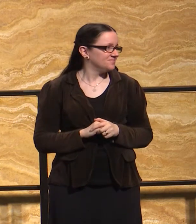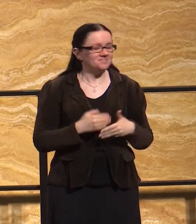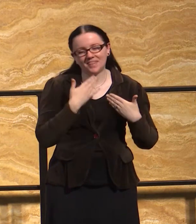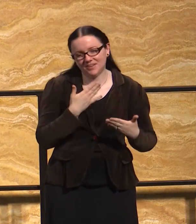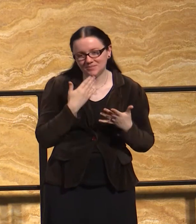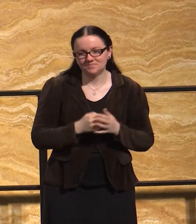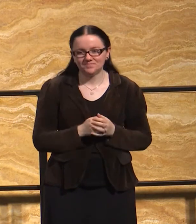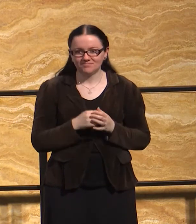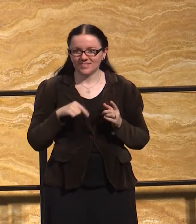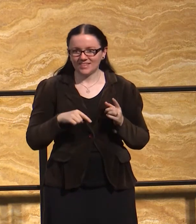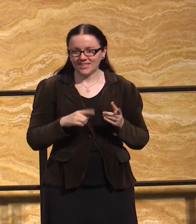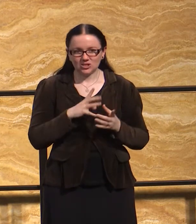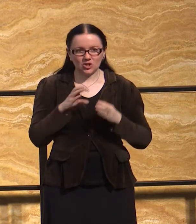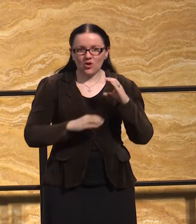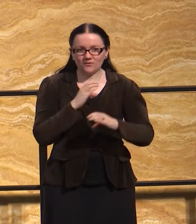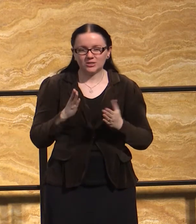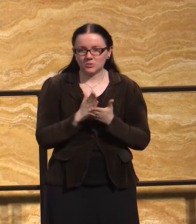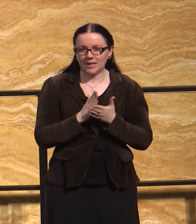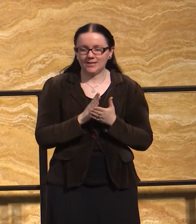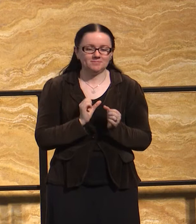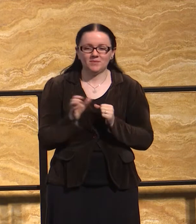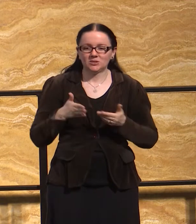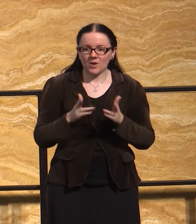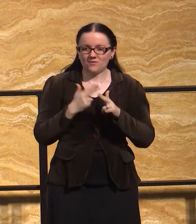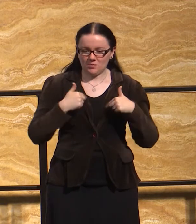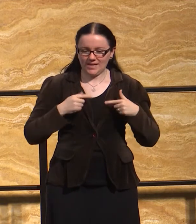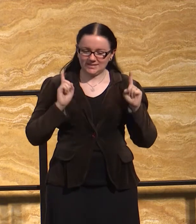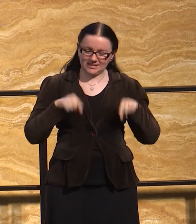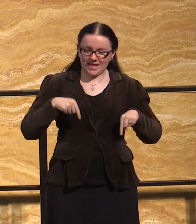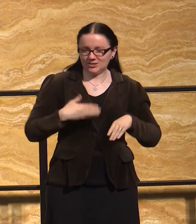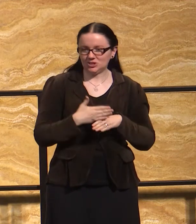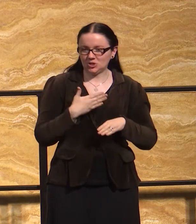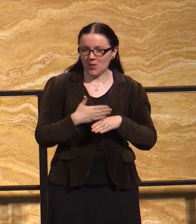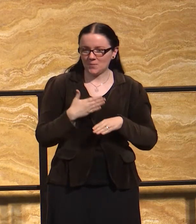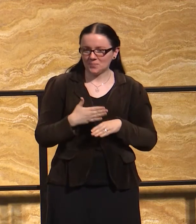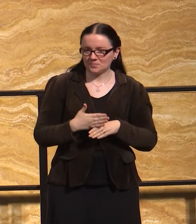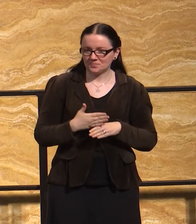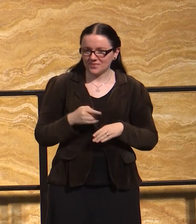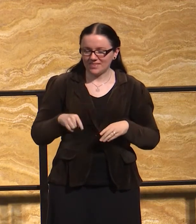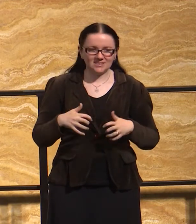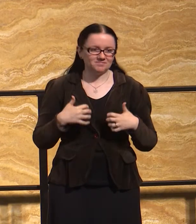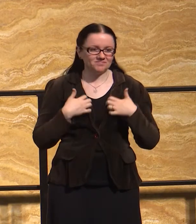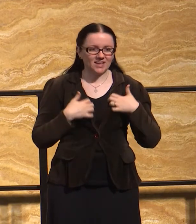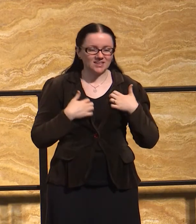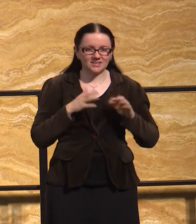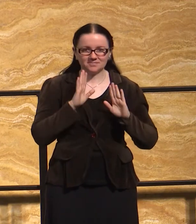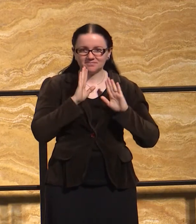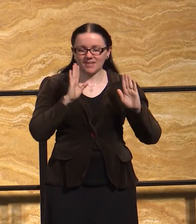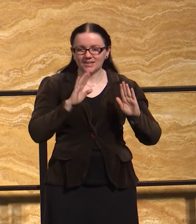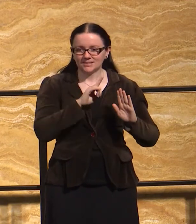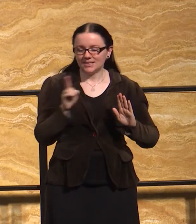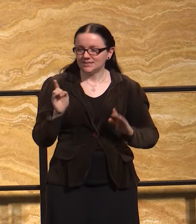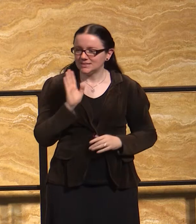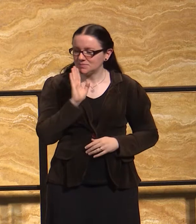Thank you. What better way to start in this role than to have such an exciting and extraordinary group of